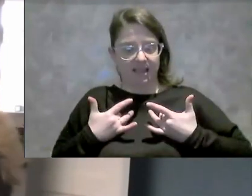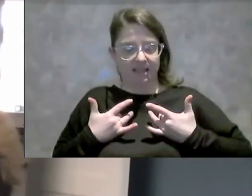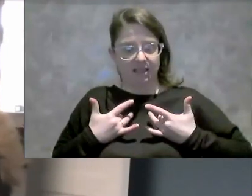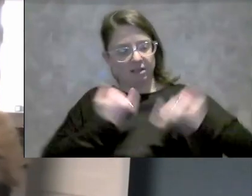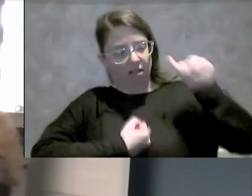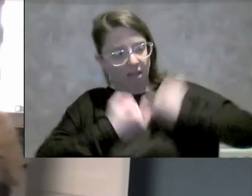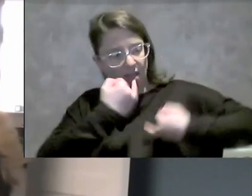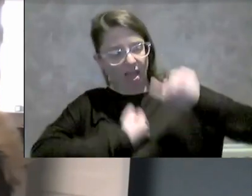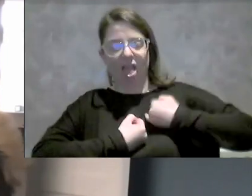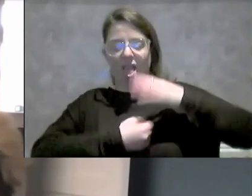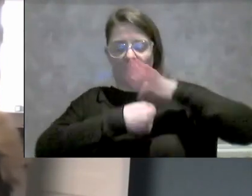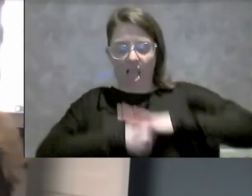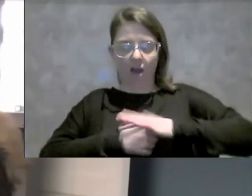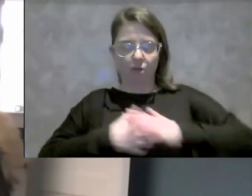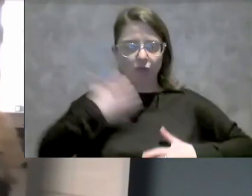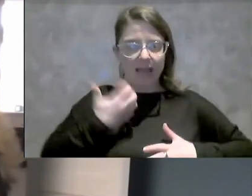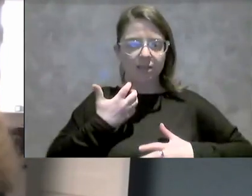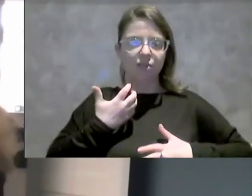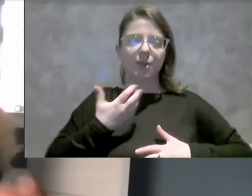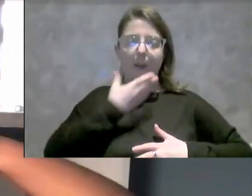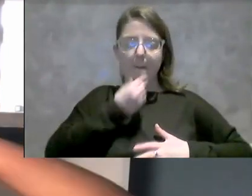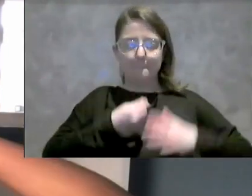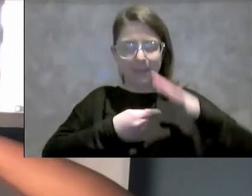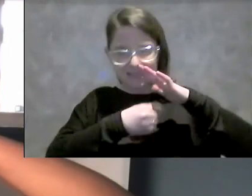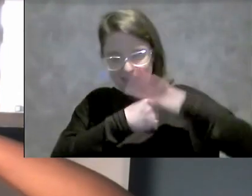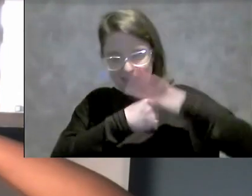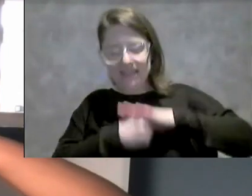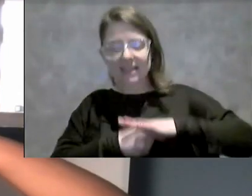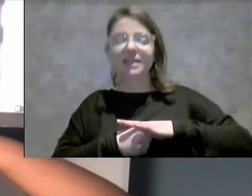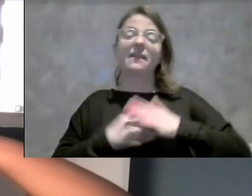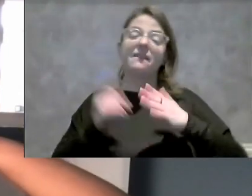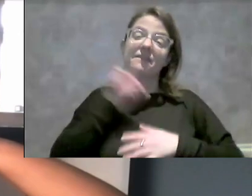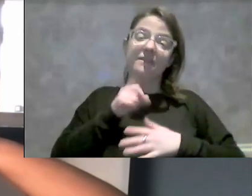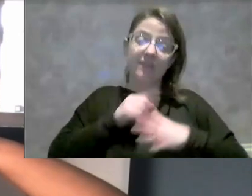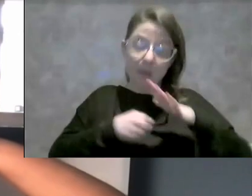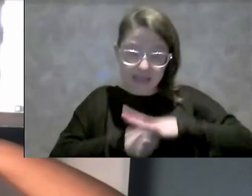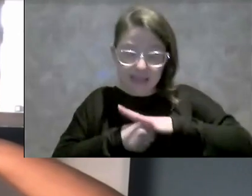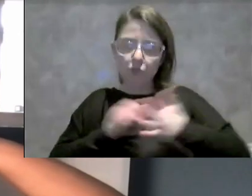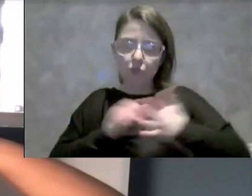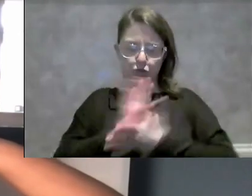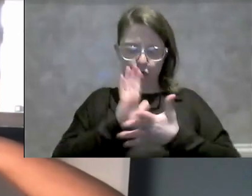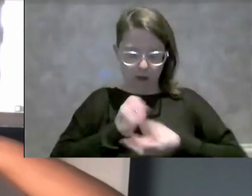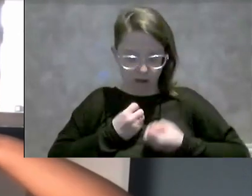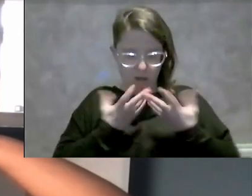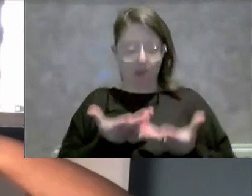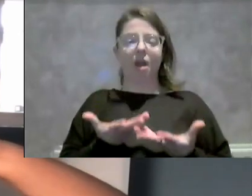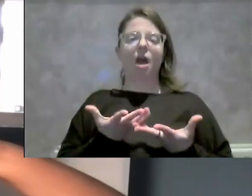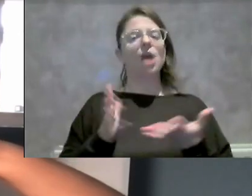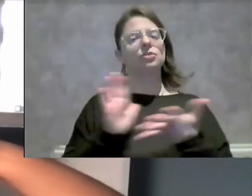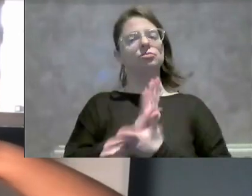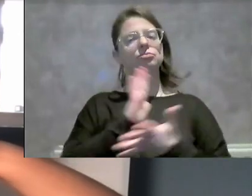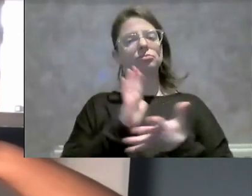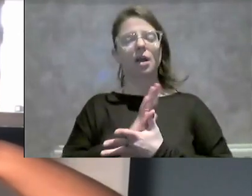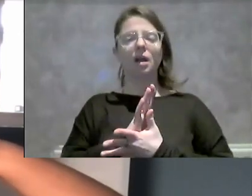rage, masculinity, femininity and joy. It's also helped me feel comfortable taking up space and being okay with my lumpy